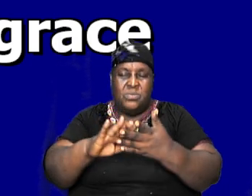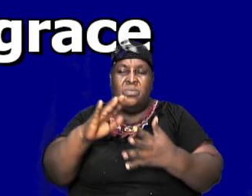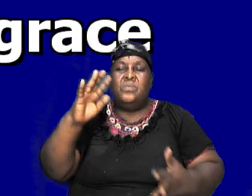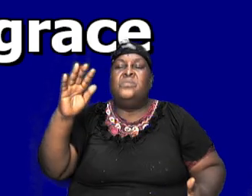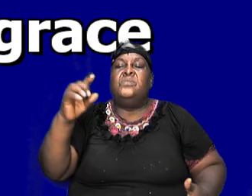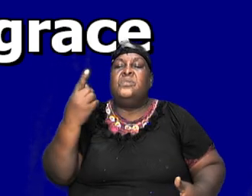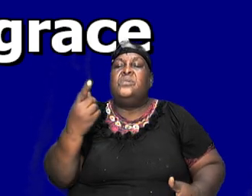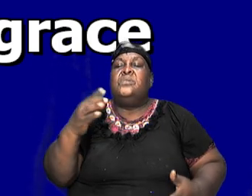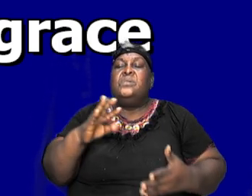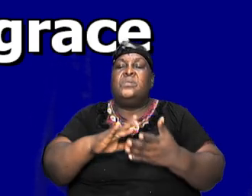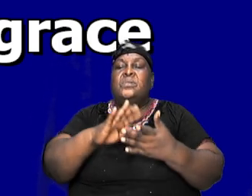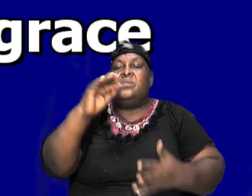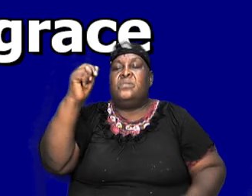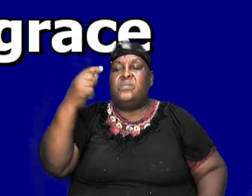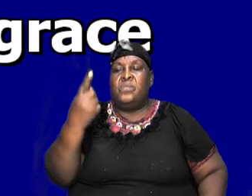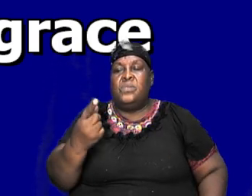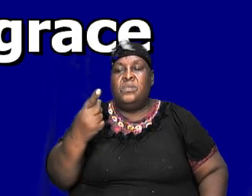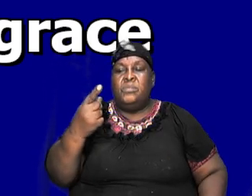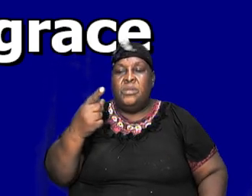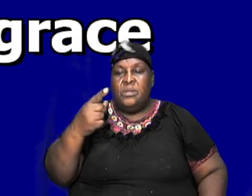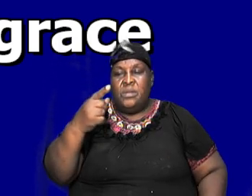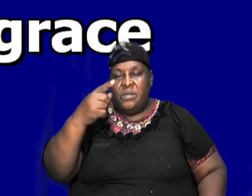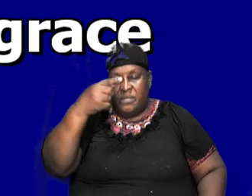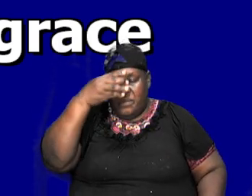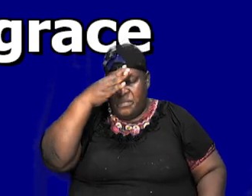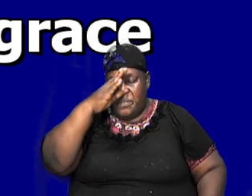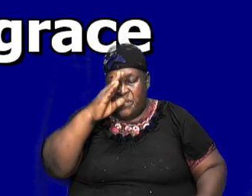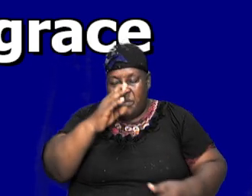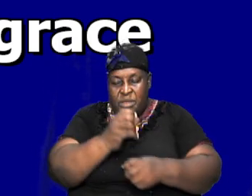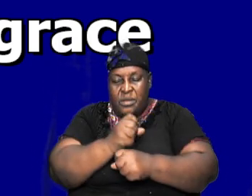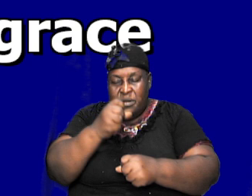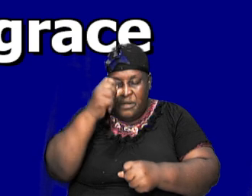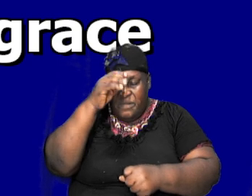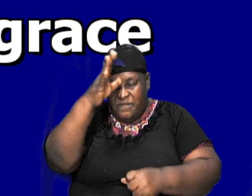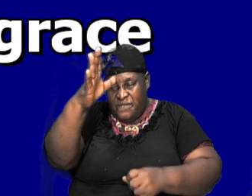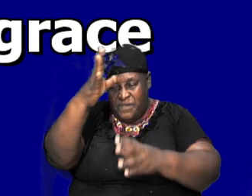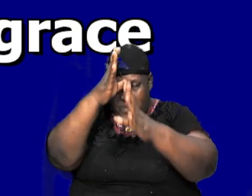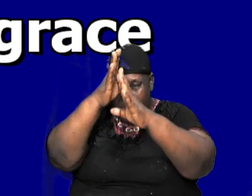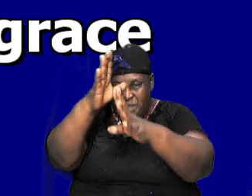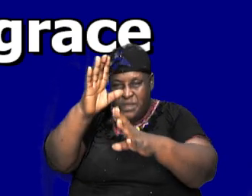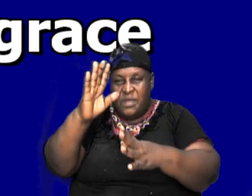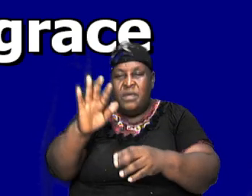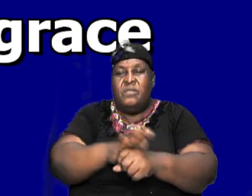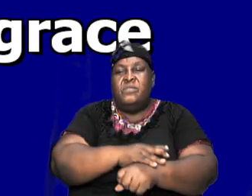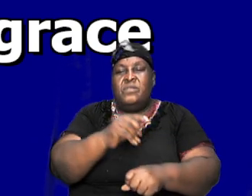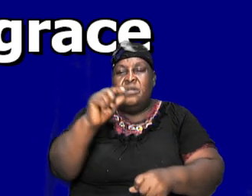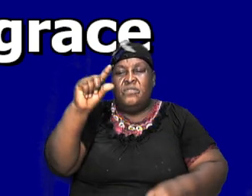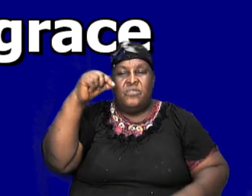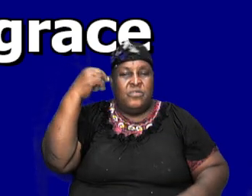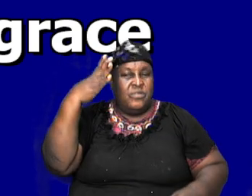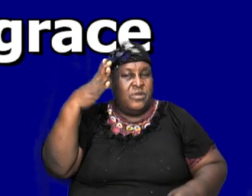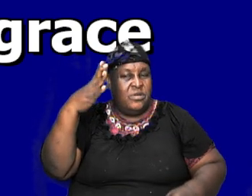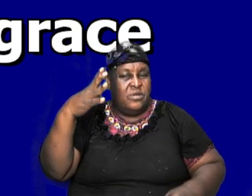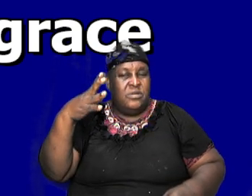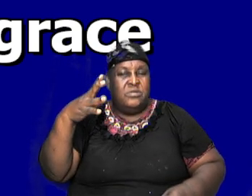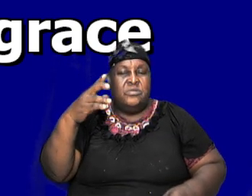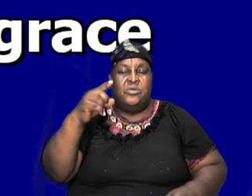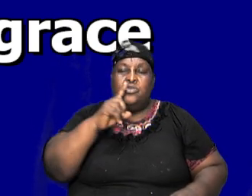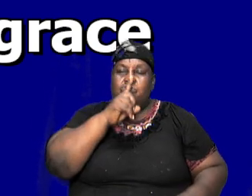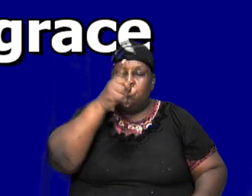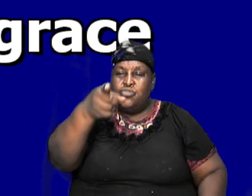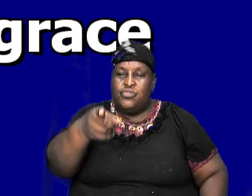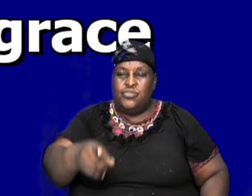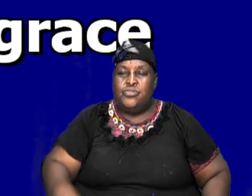glory, the glory of the only begotten of the Father, full of grace and truth. All